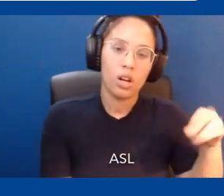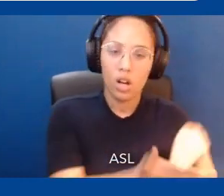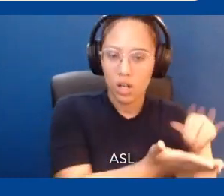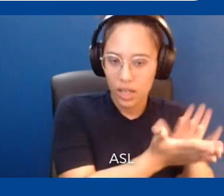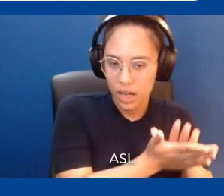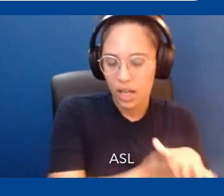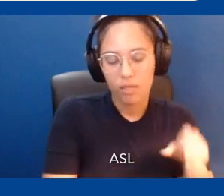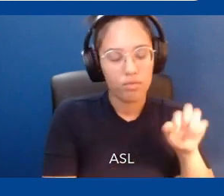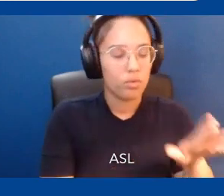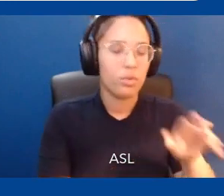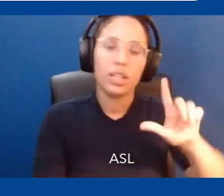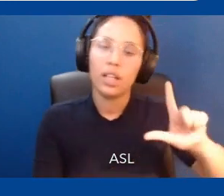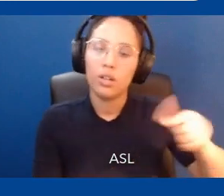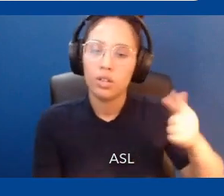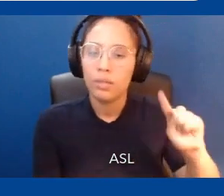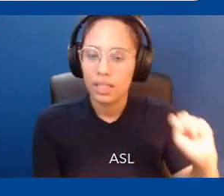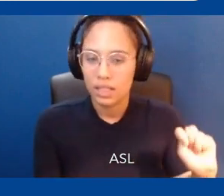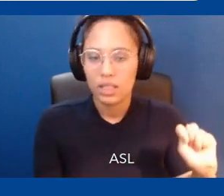Yes.